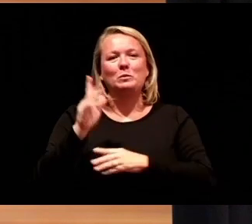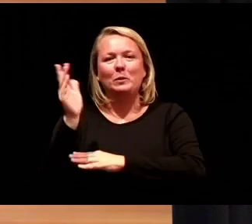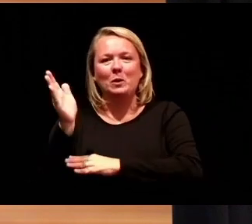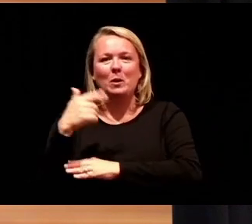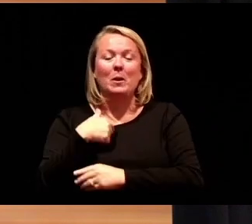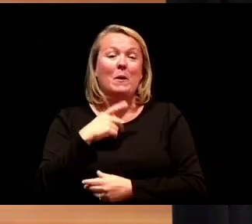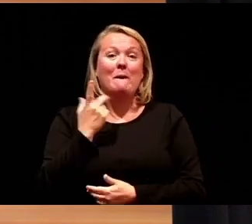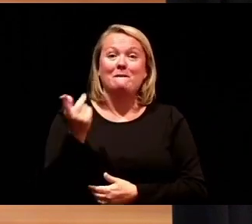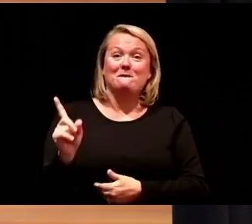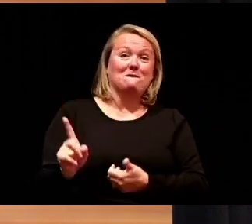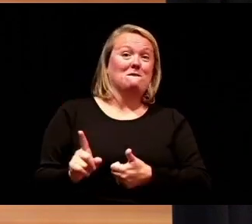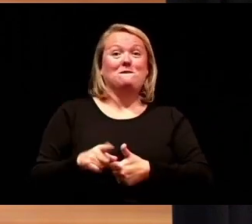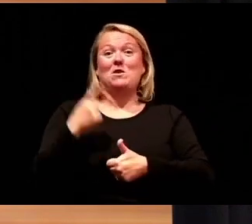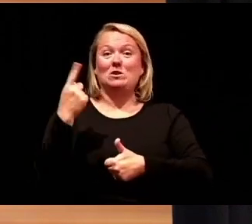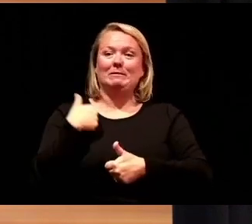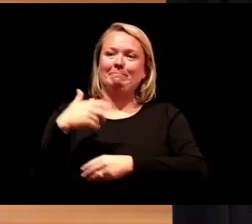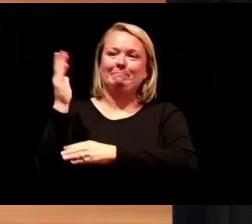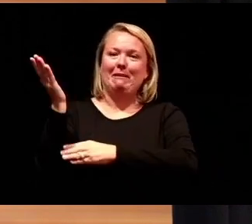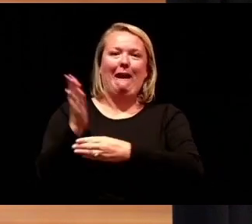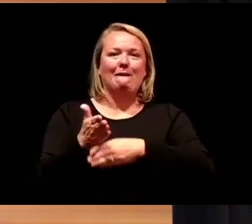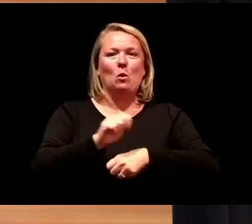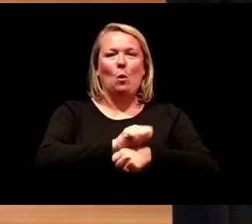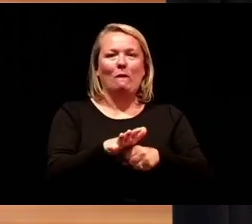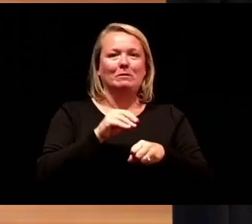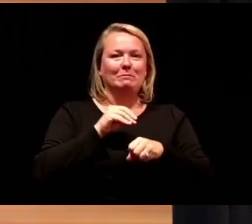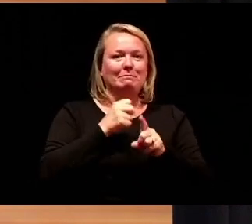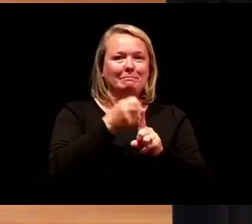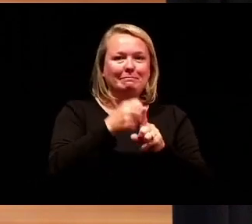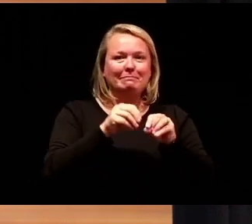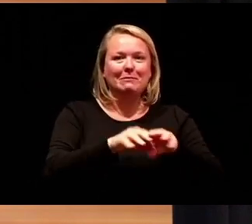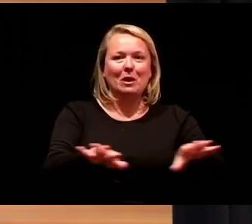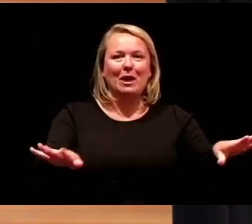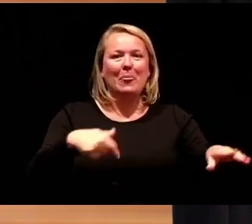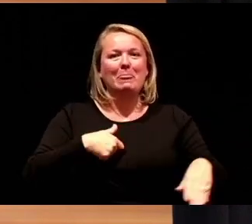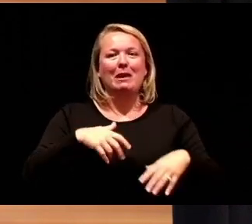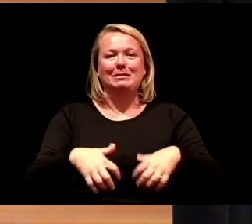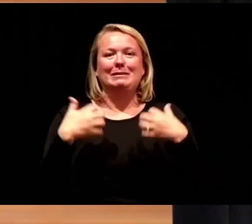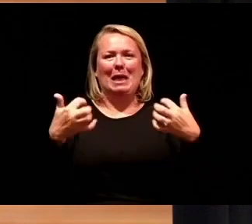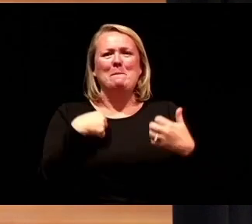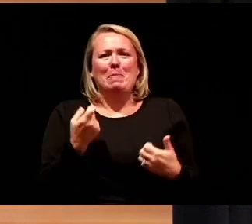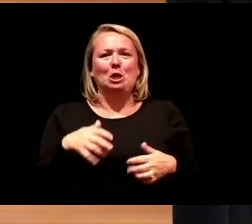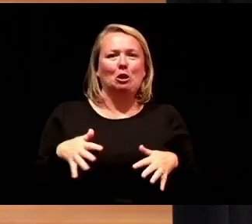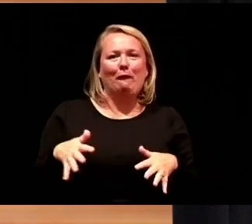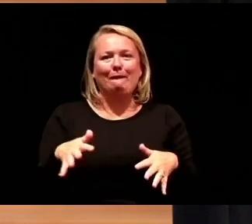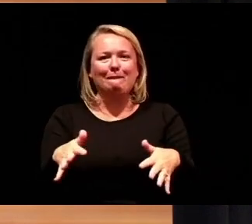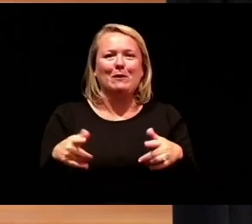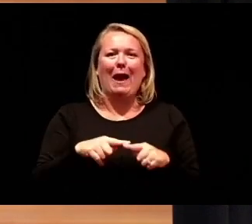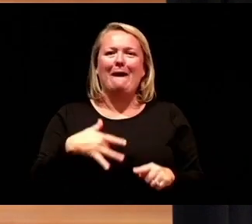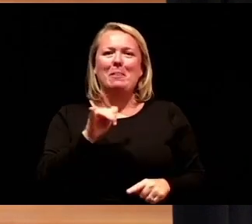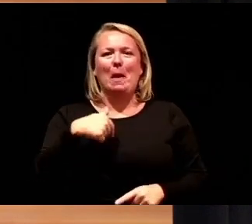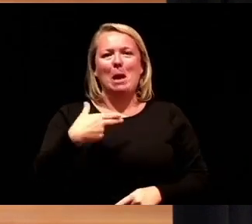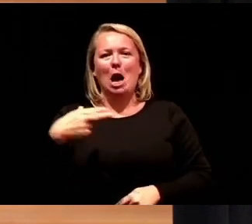on resources, I've got a more full report on this with all the case sites if you want